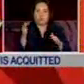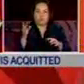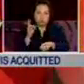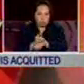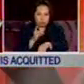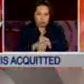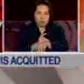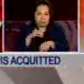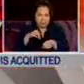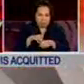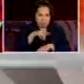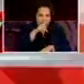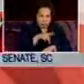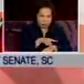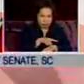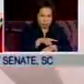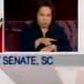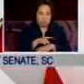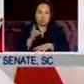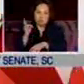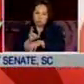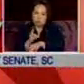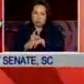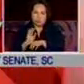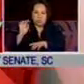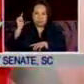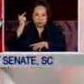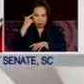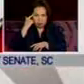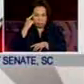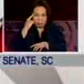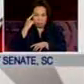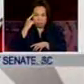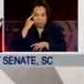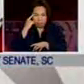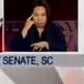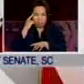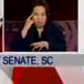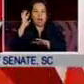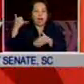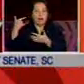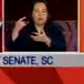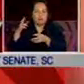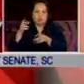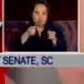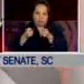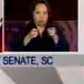duty embodied in its government towards its own people.